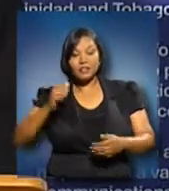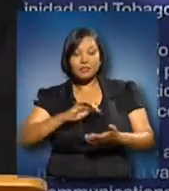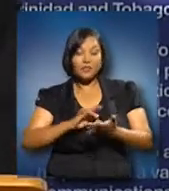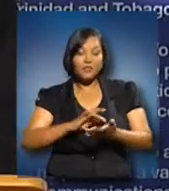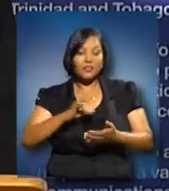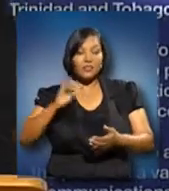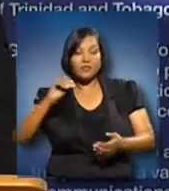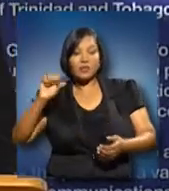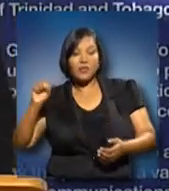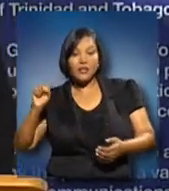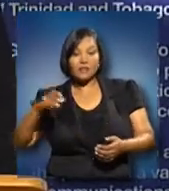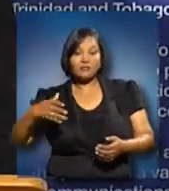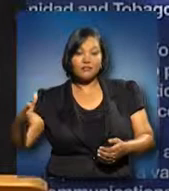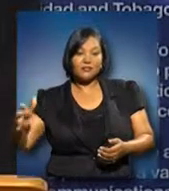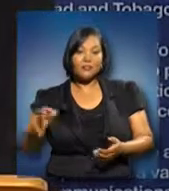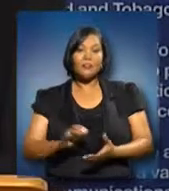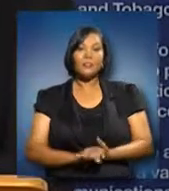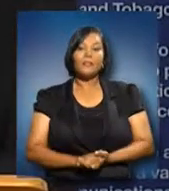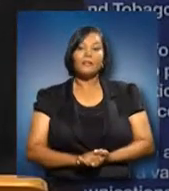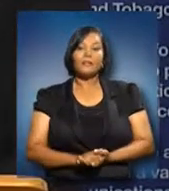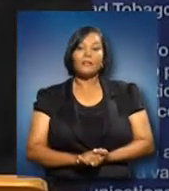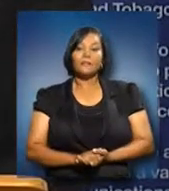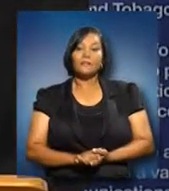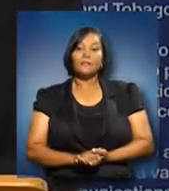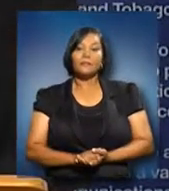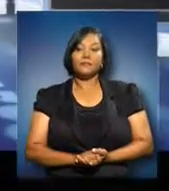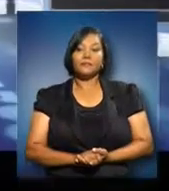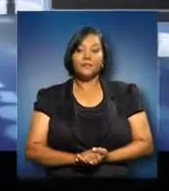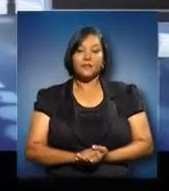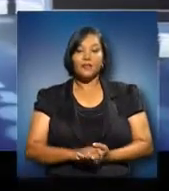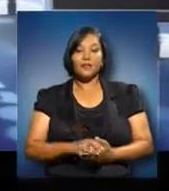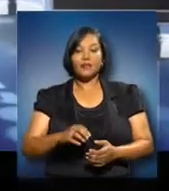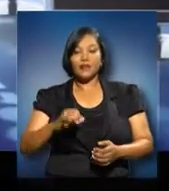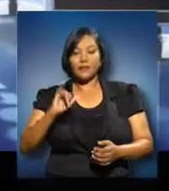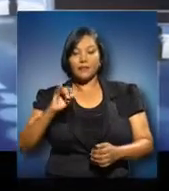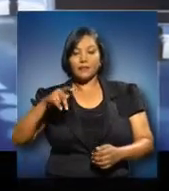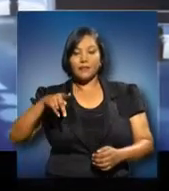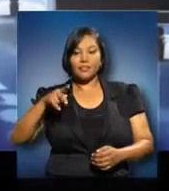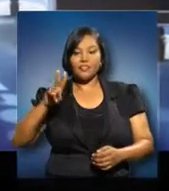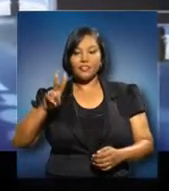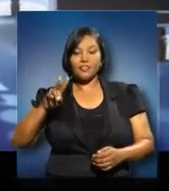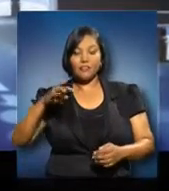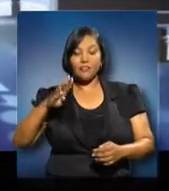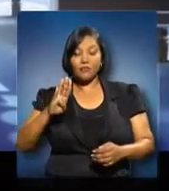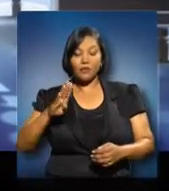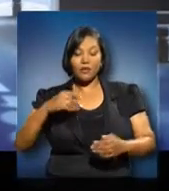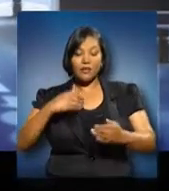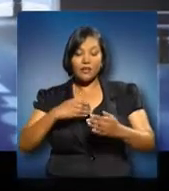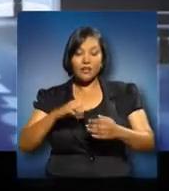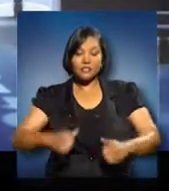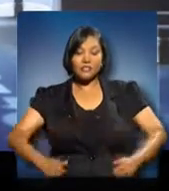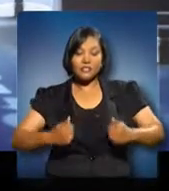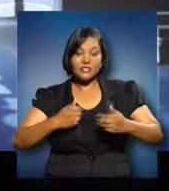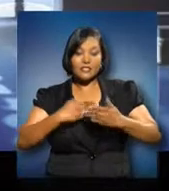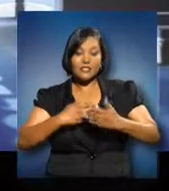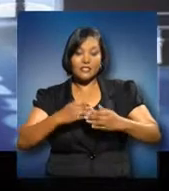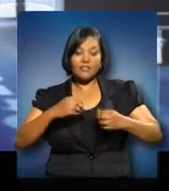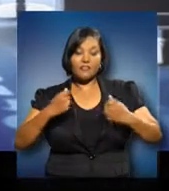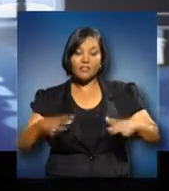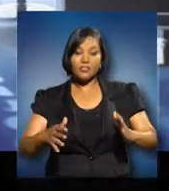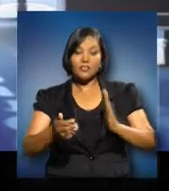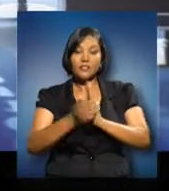computer operating software. As IPv4 addresses deplete, expert